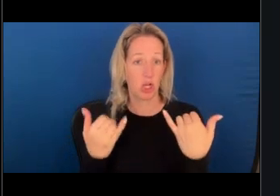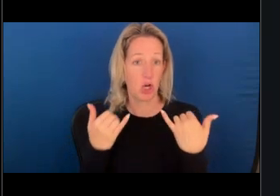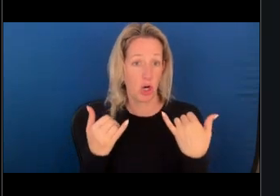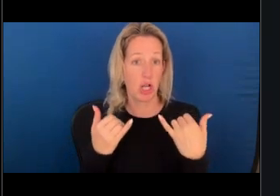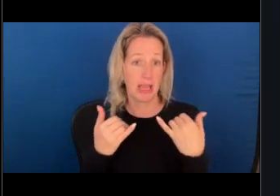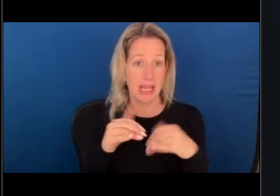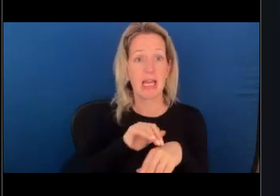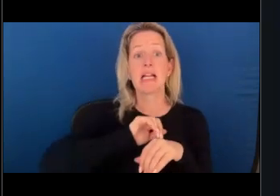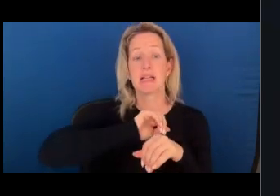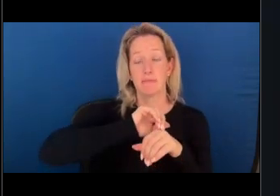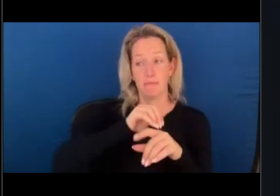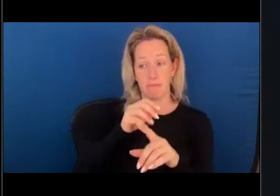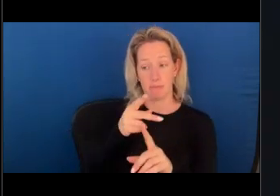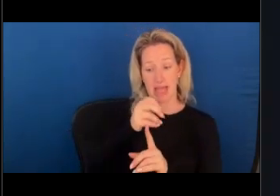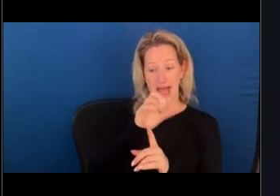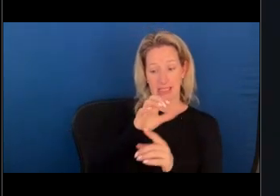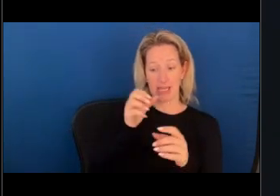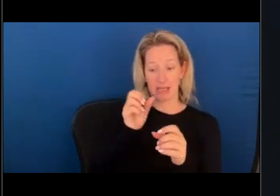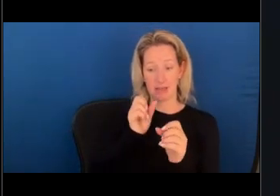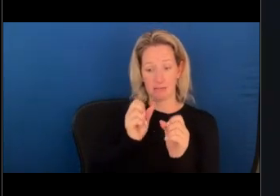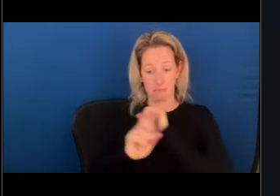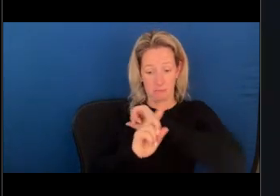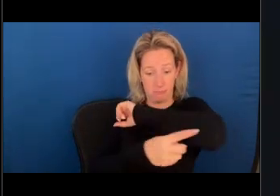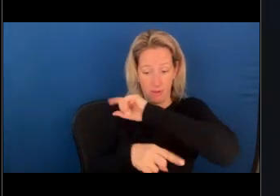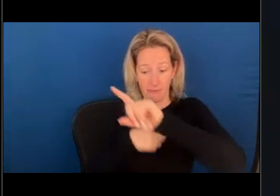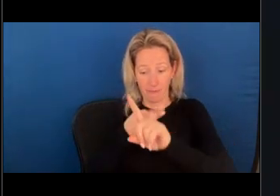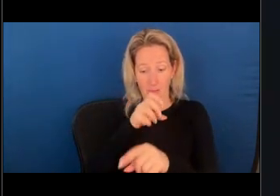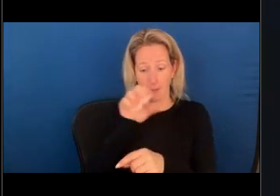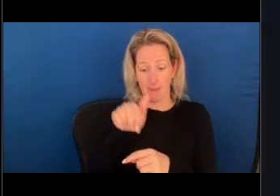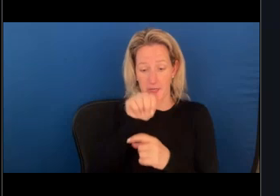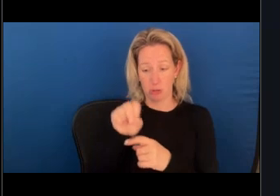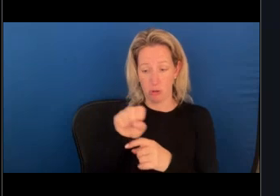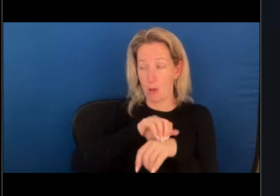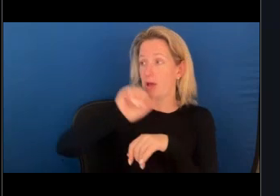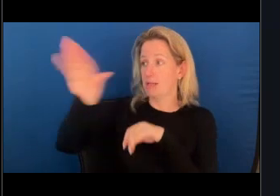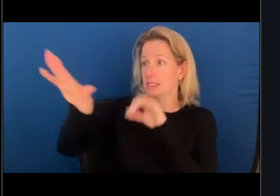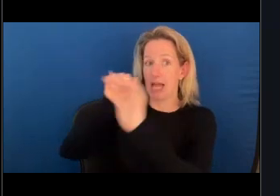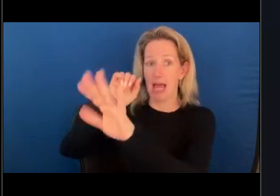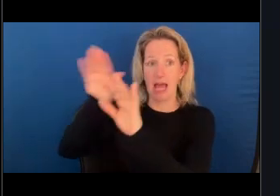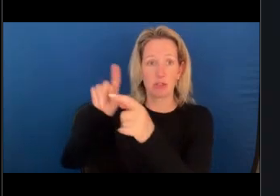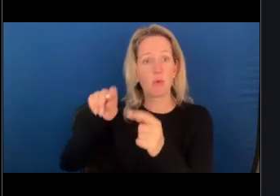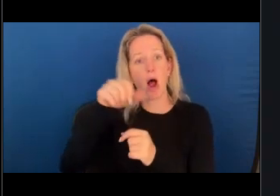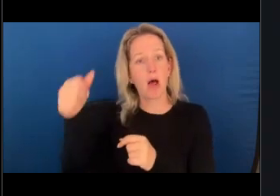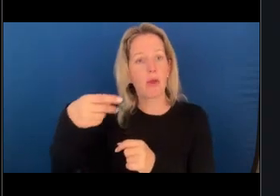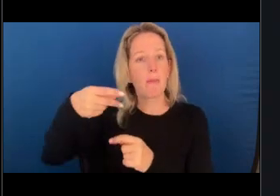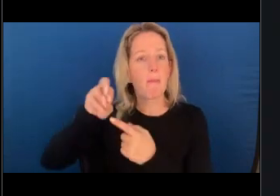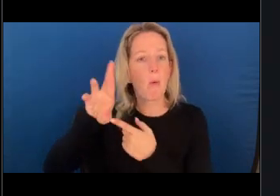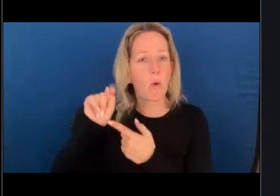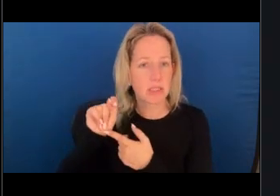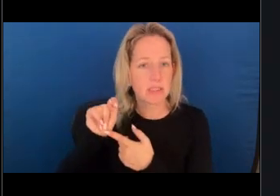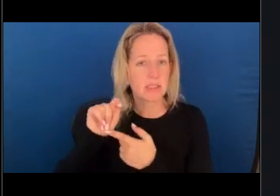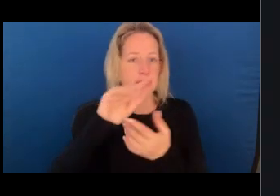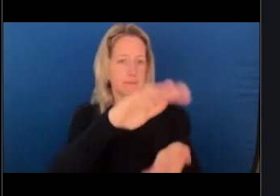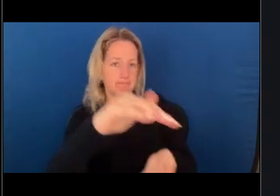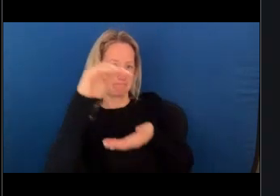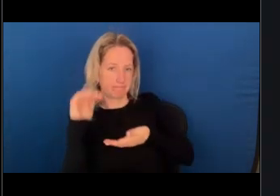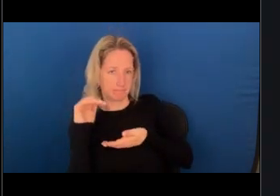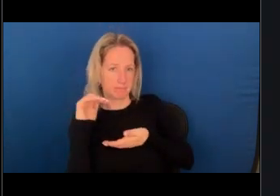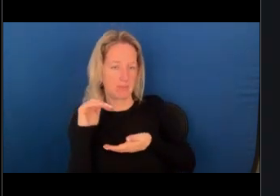from American Samoa to recycling facilities in other ports. And there's the opportunity for expansion of this effort. So how